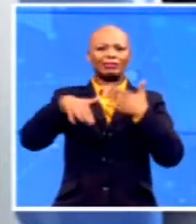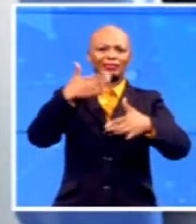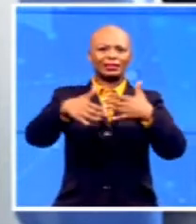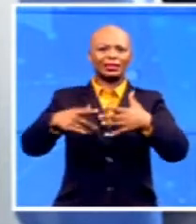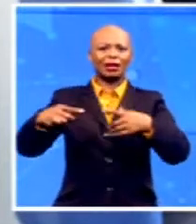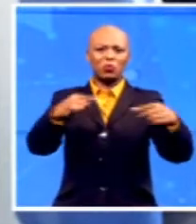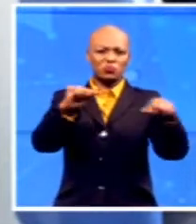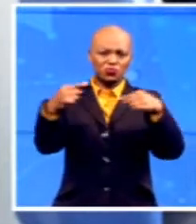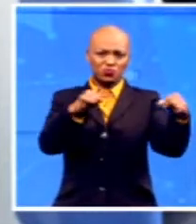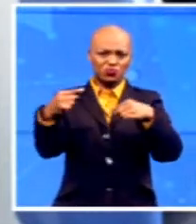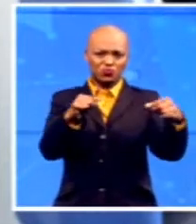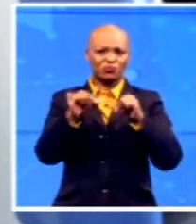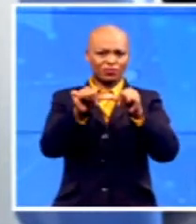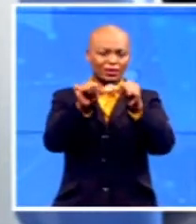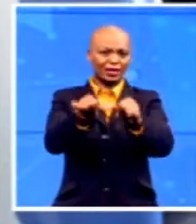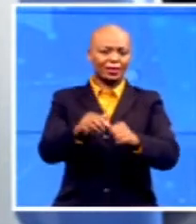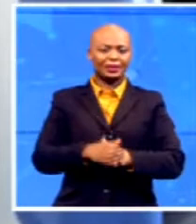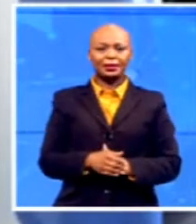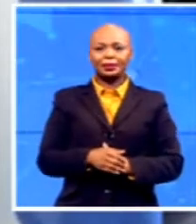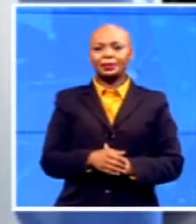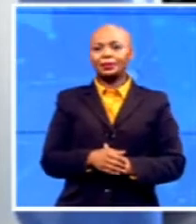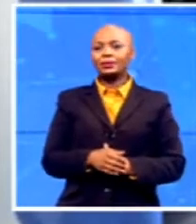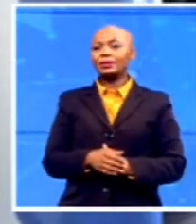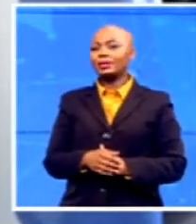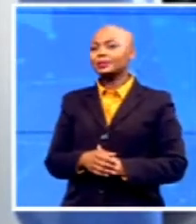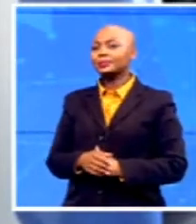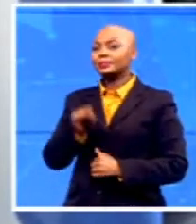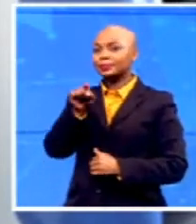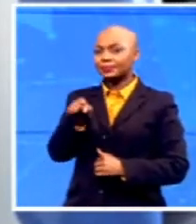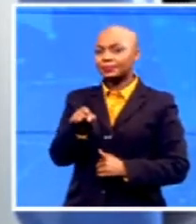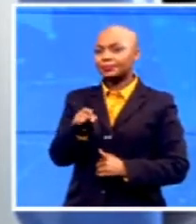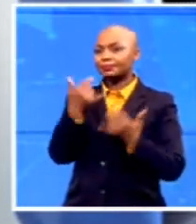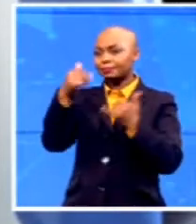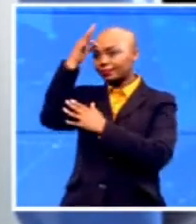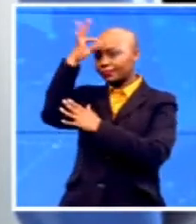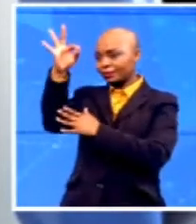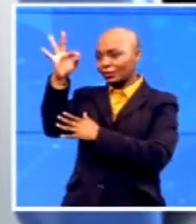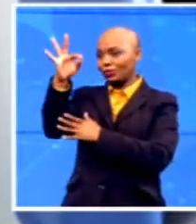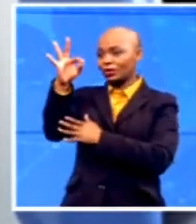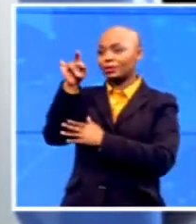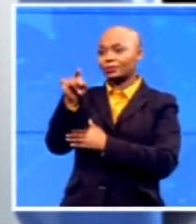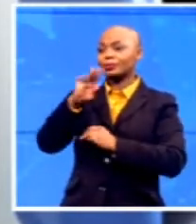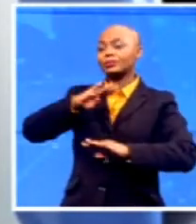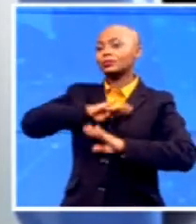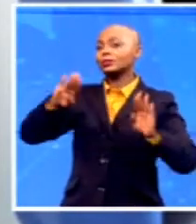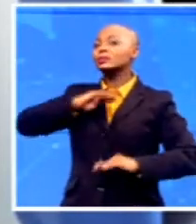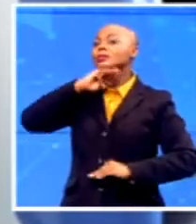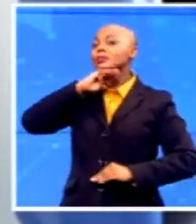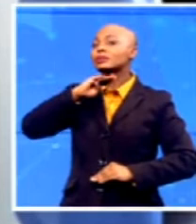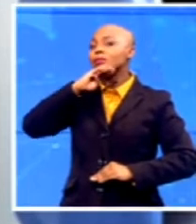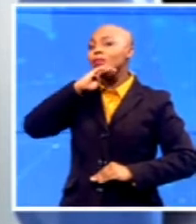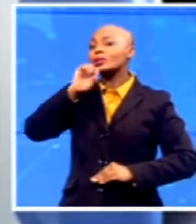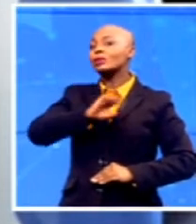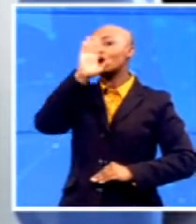its own, curtail the alarming rise in gang-generated insecurity. To